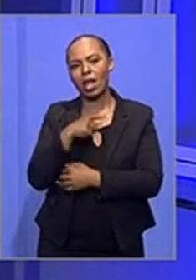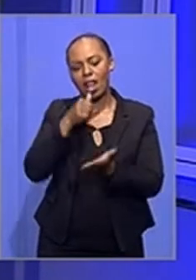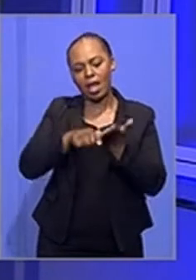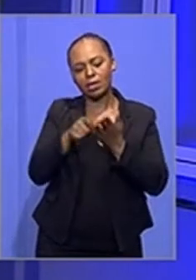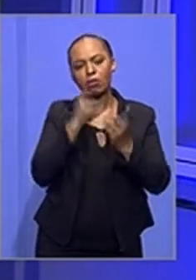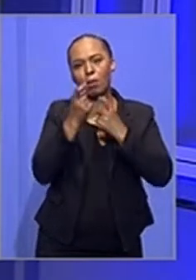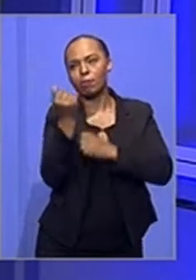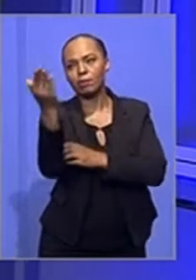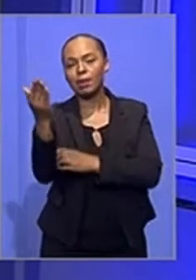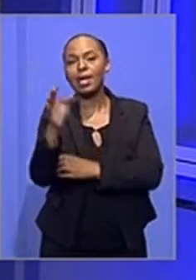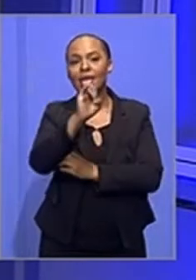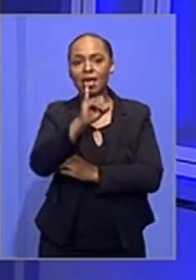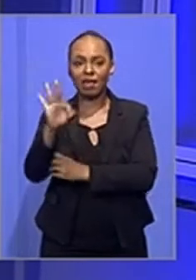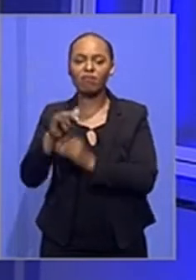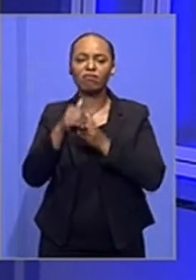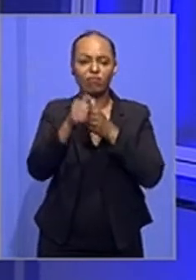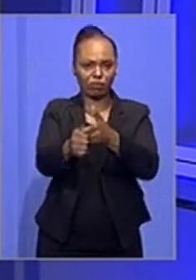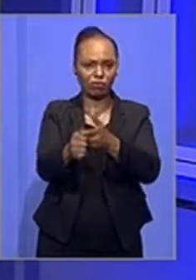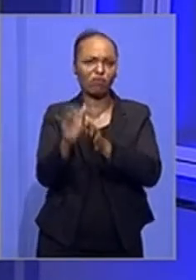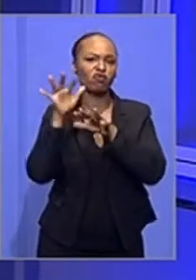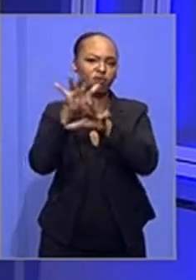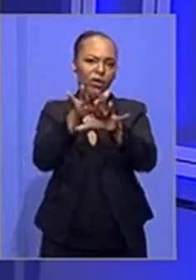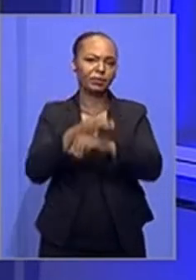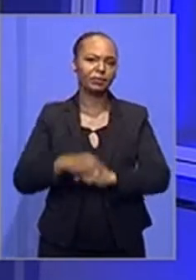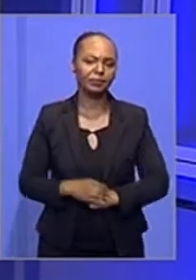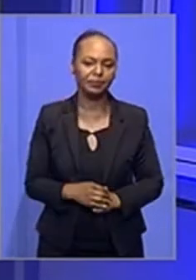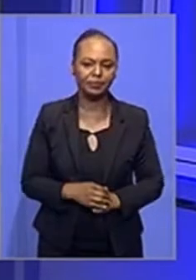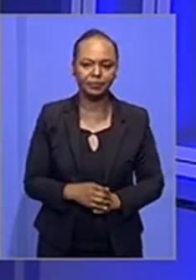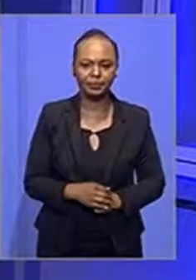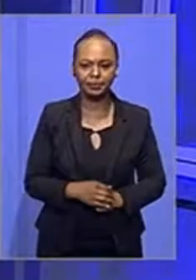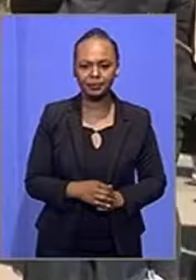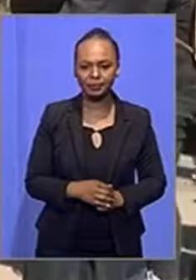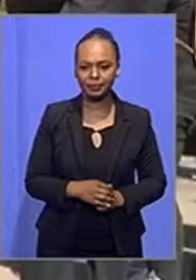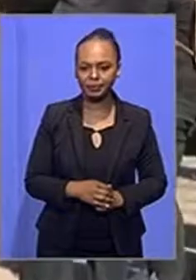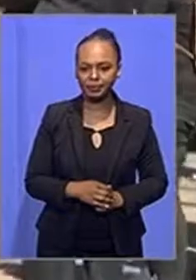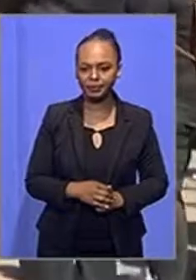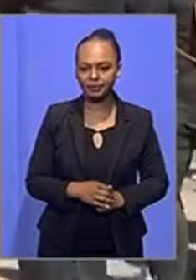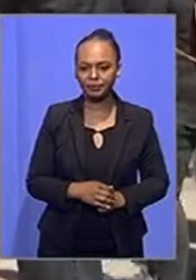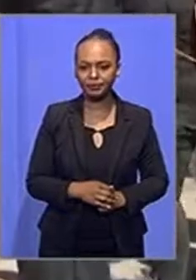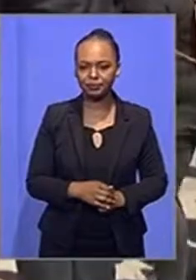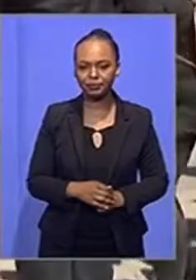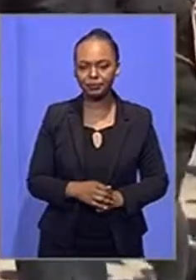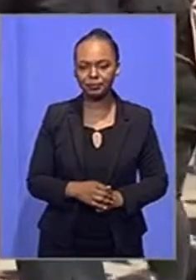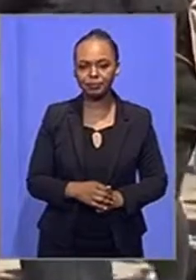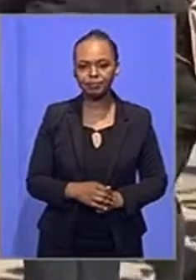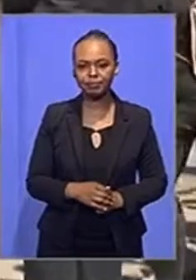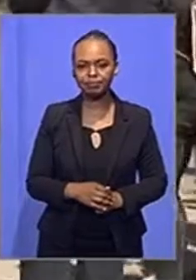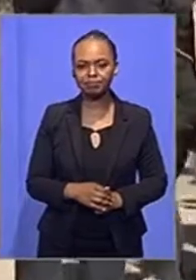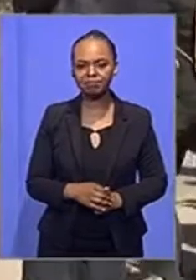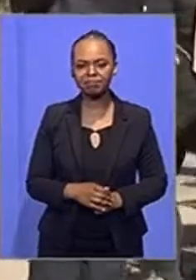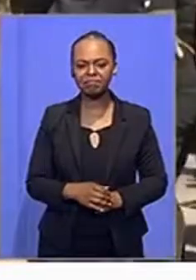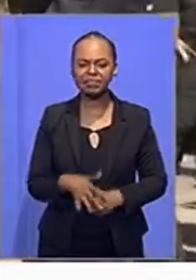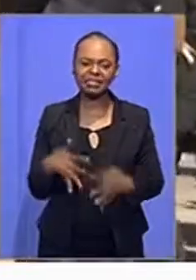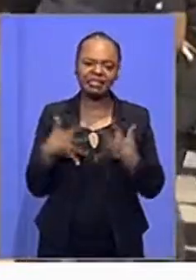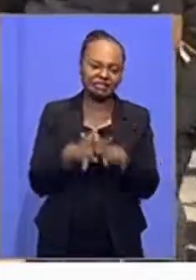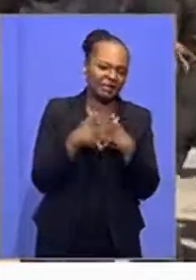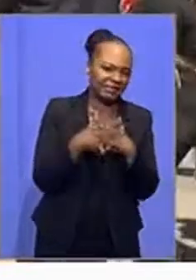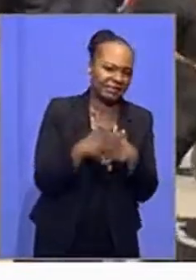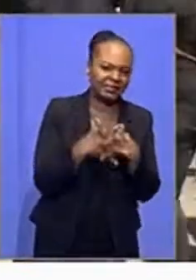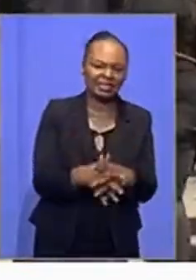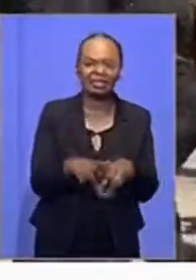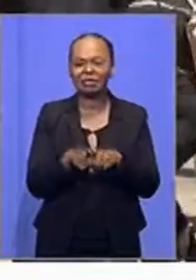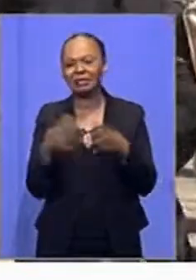tša bona. Baithuti go tswa go ditheo tše fapafapanego ba gwantetse ka dikantorong tša tonakgolo ya Free State ka Bloemfontein go